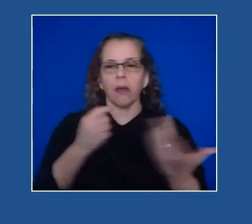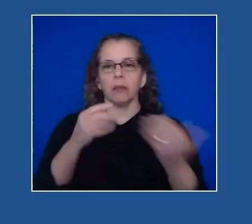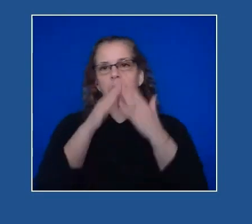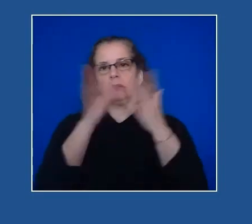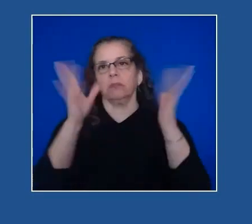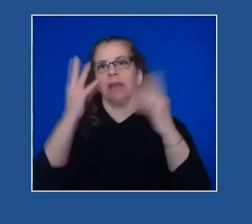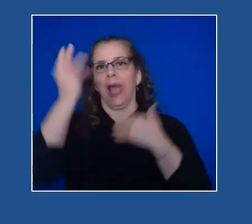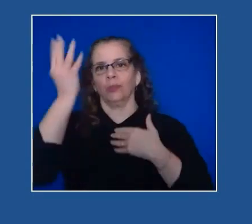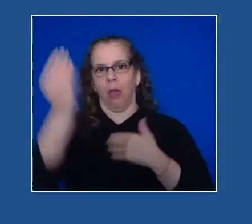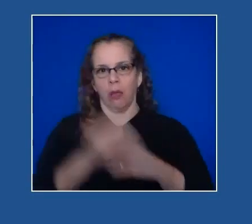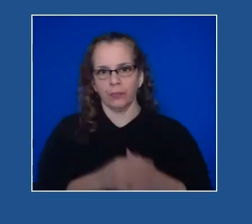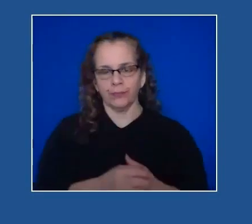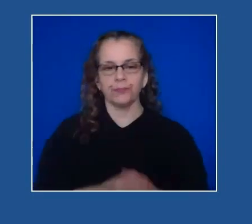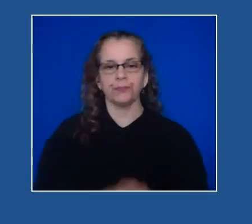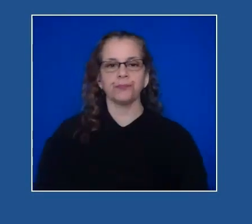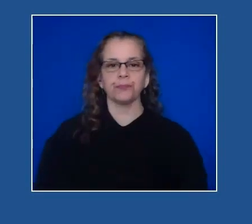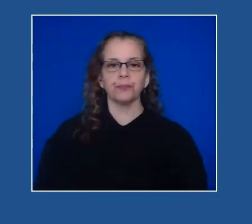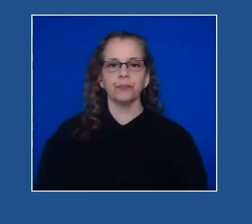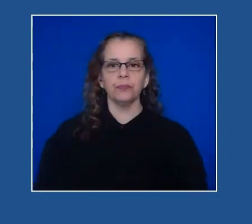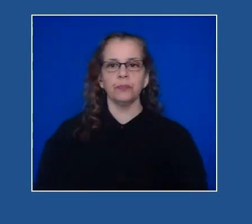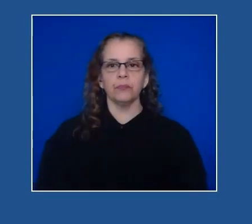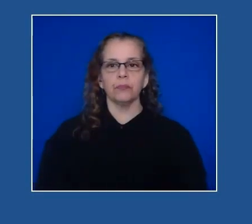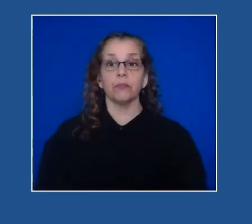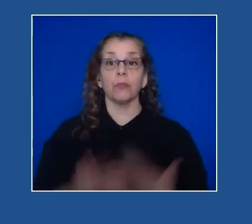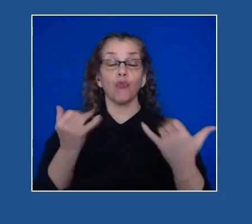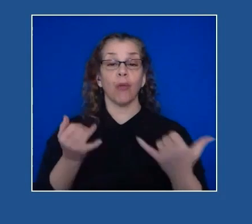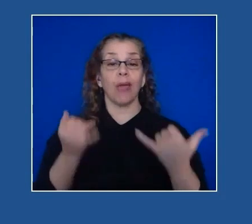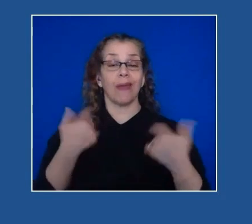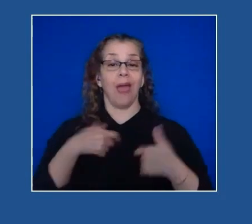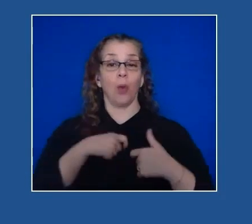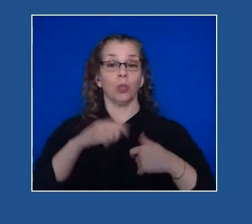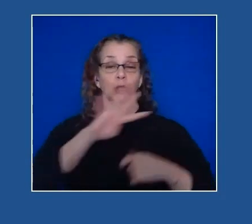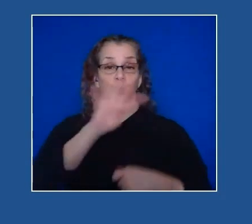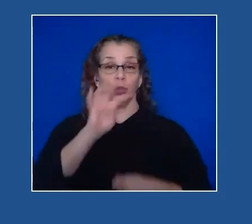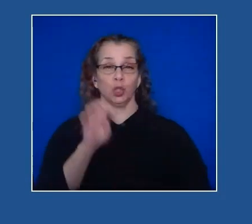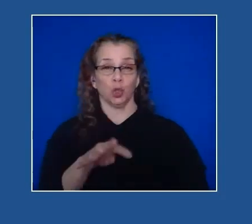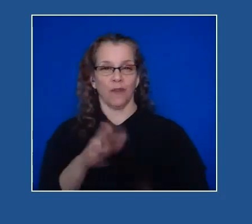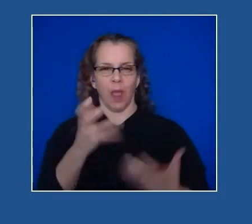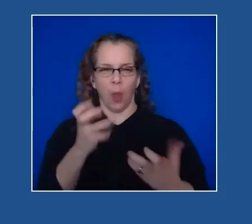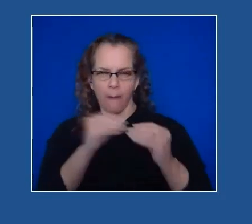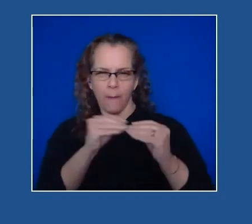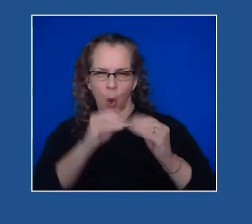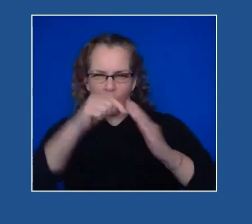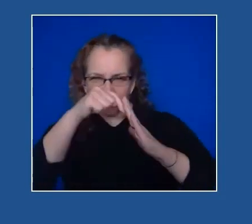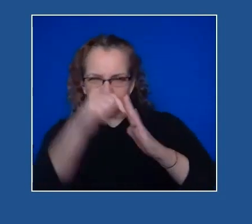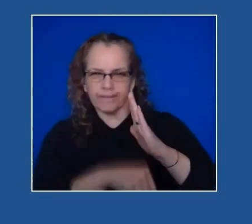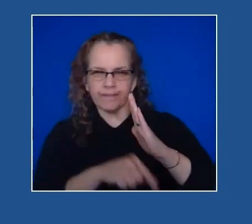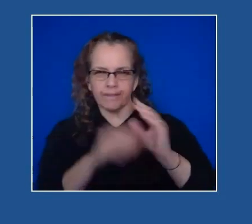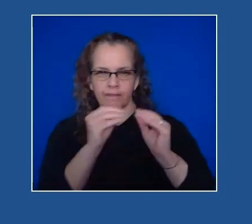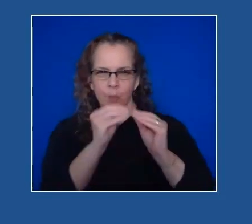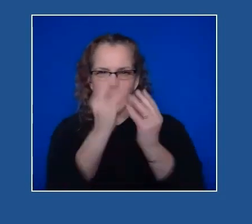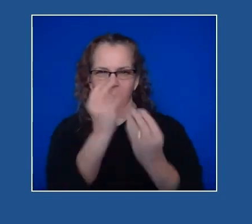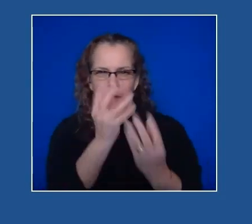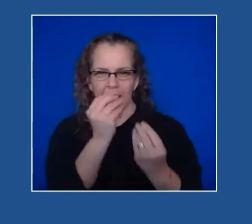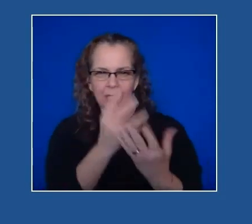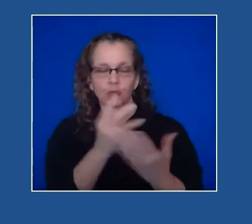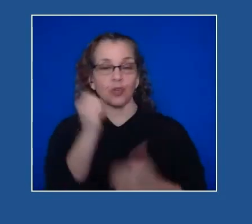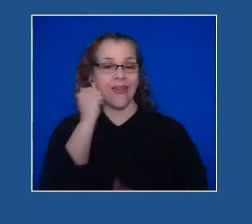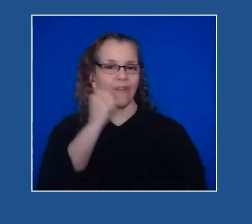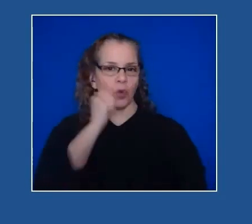We are currently doing a survey where we want to dig deeper into the daily